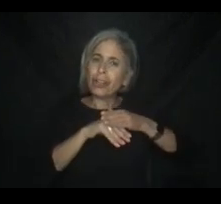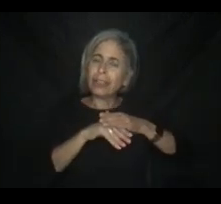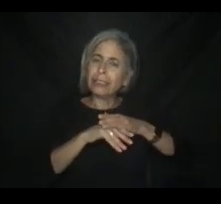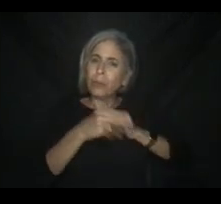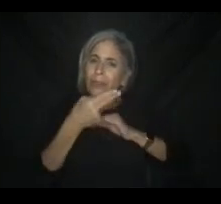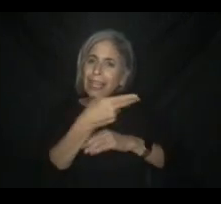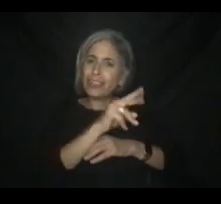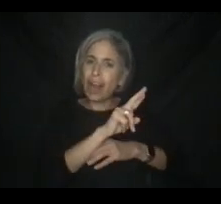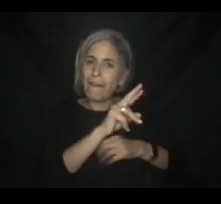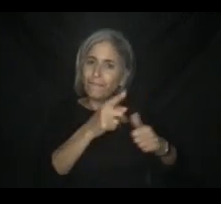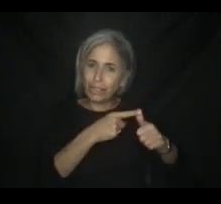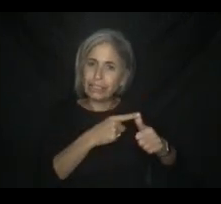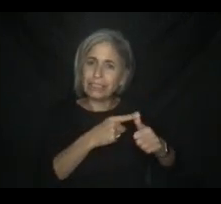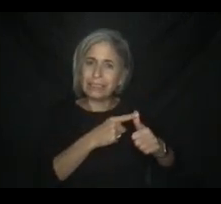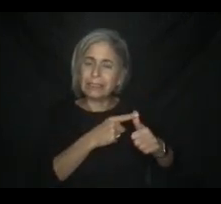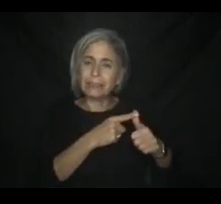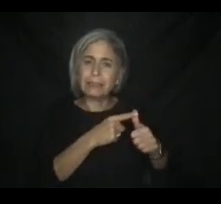And